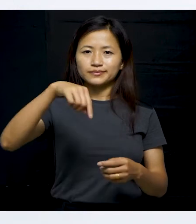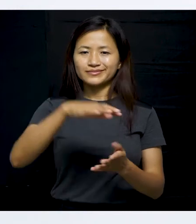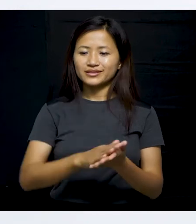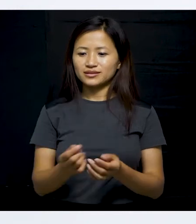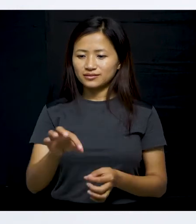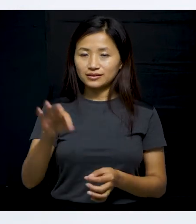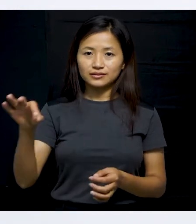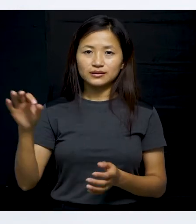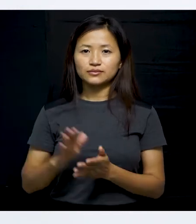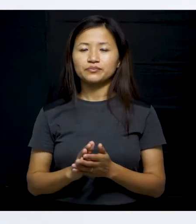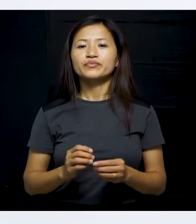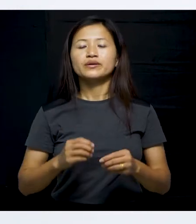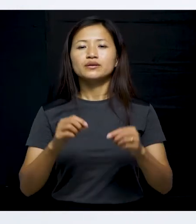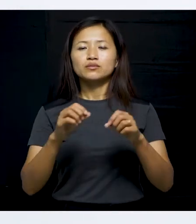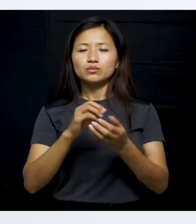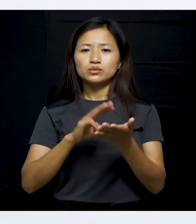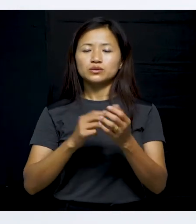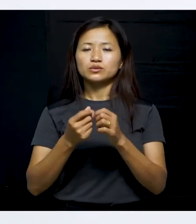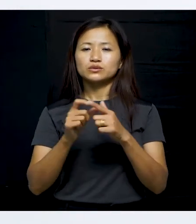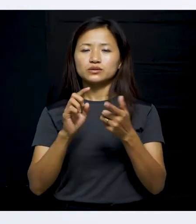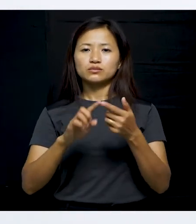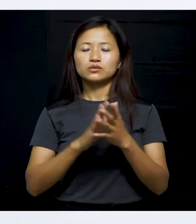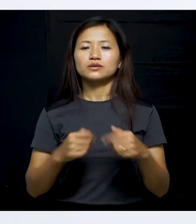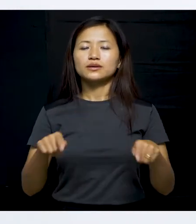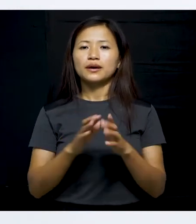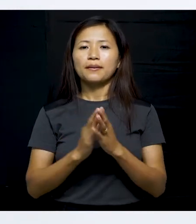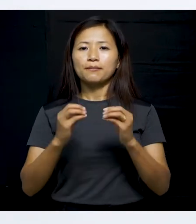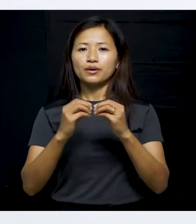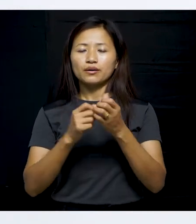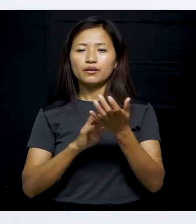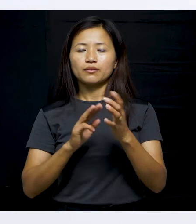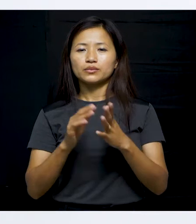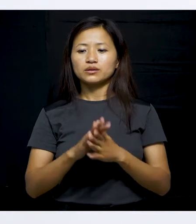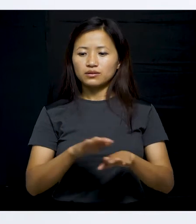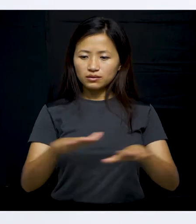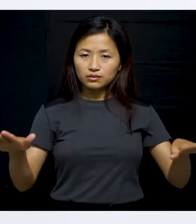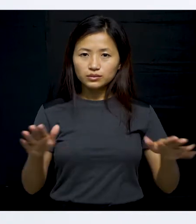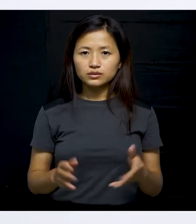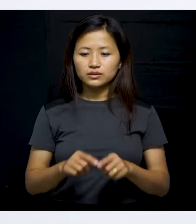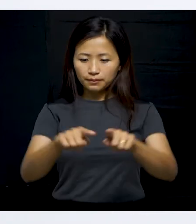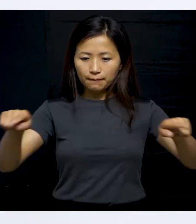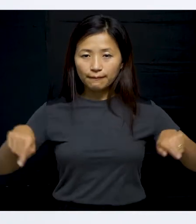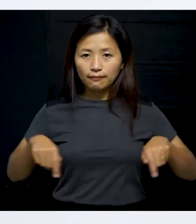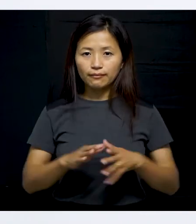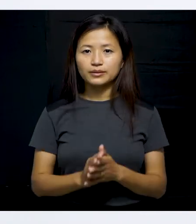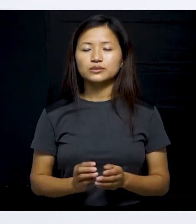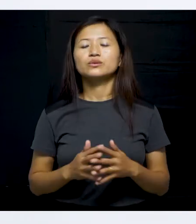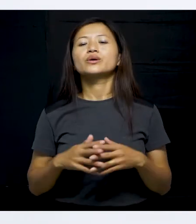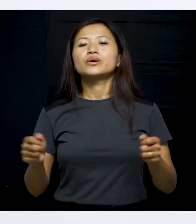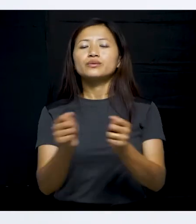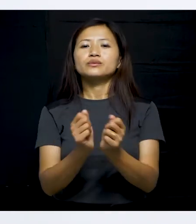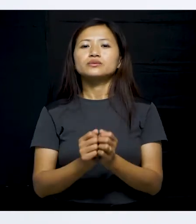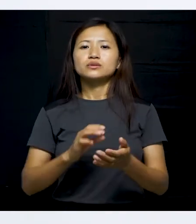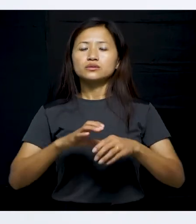are made from wood and bamboos. They also make baskets, carpets and mats from all these wood items, from